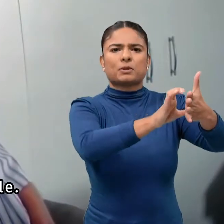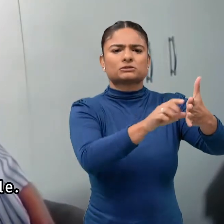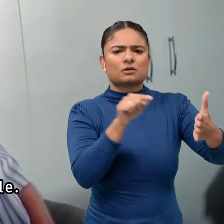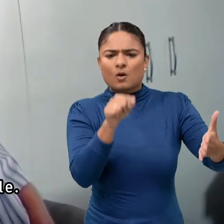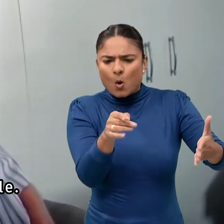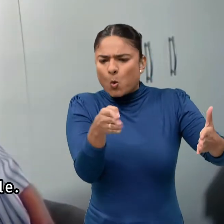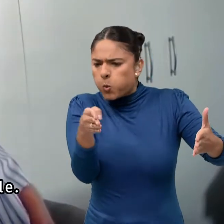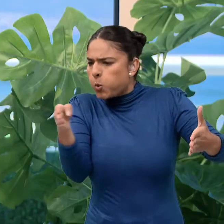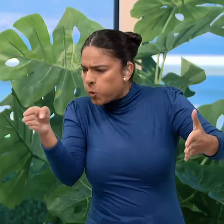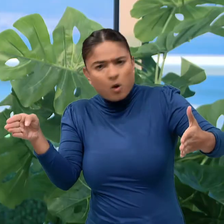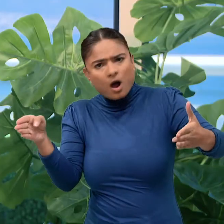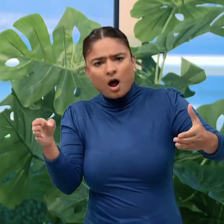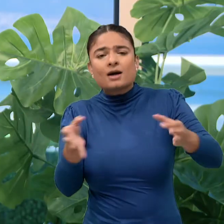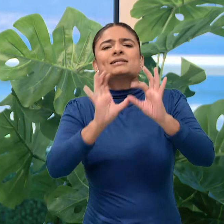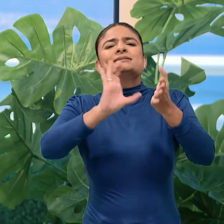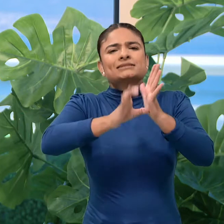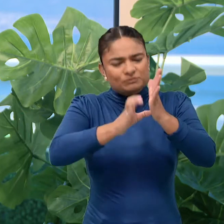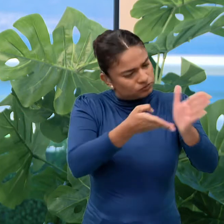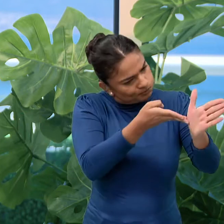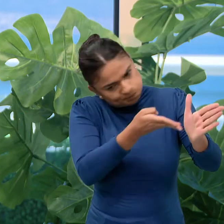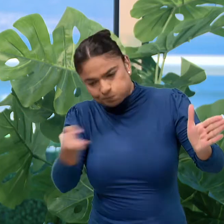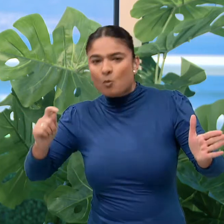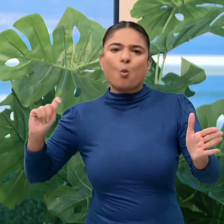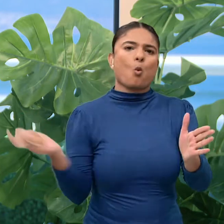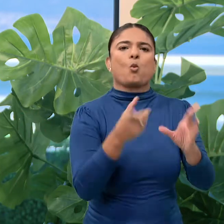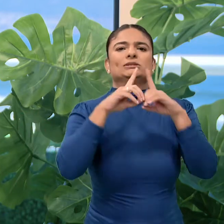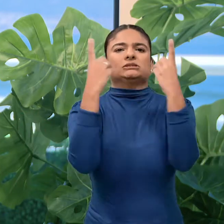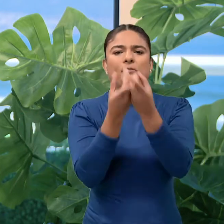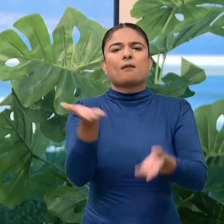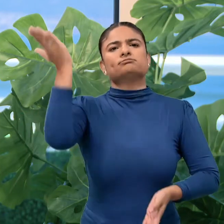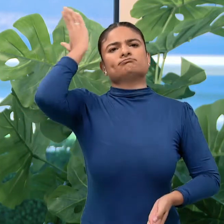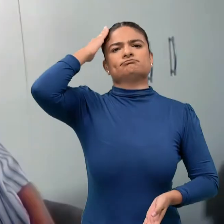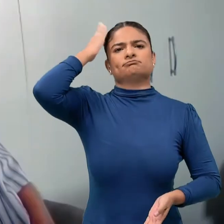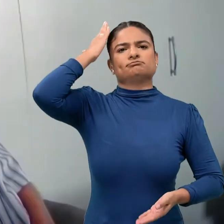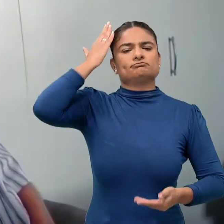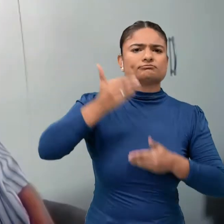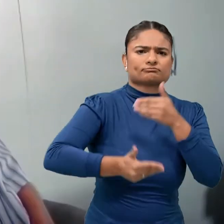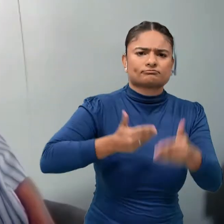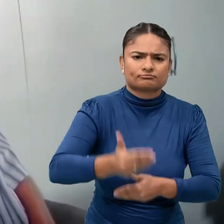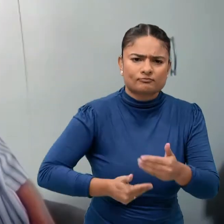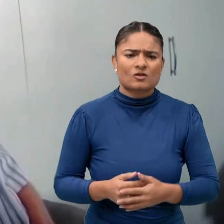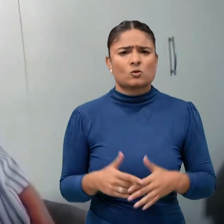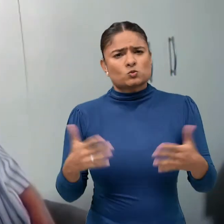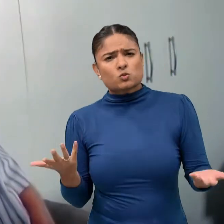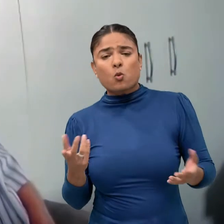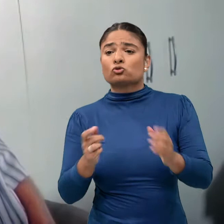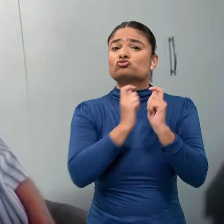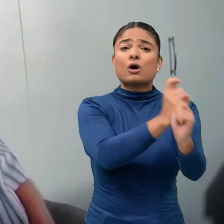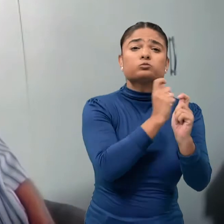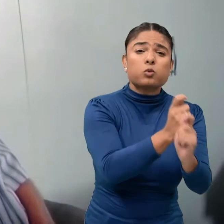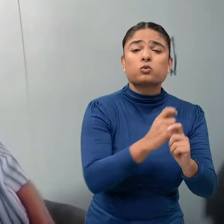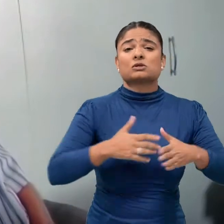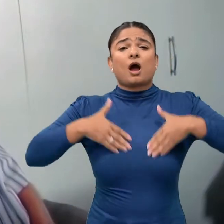with disability. That's impossible. It's got to be across all departments. And there's got to be like a directive across all areas, whether